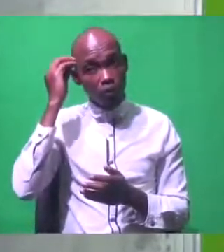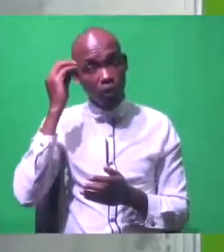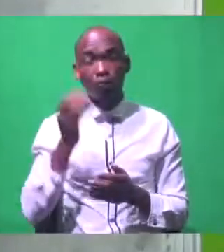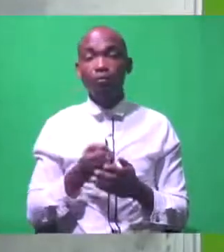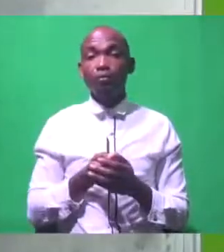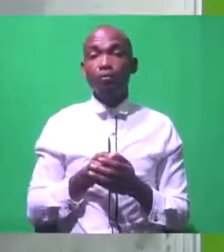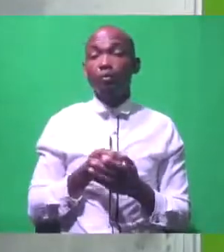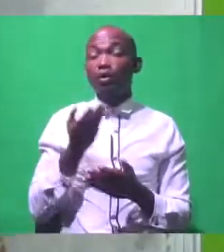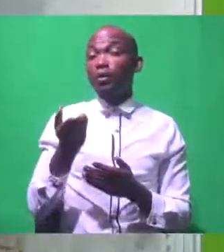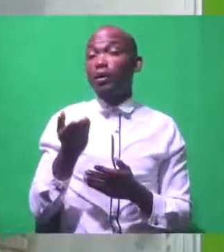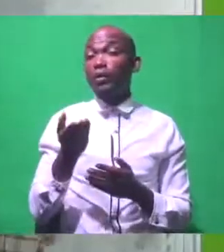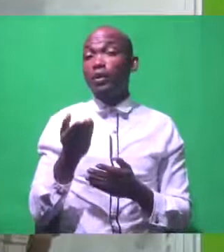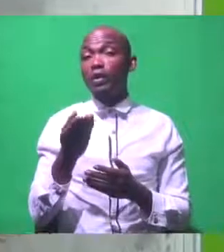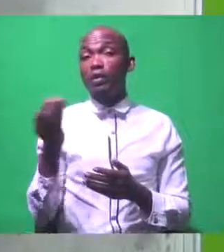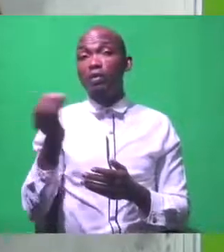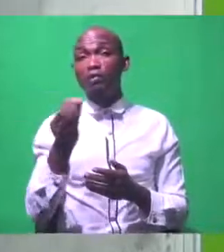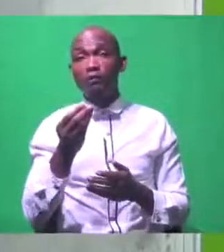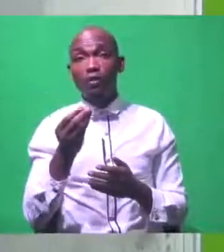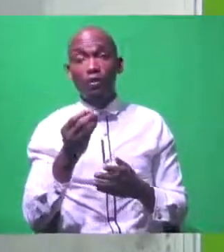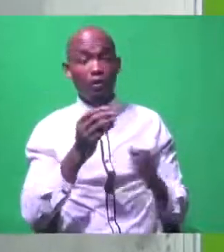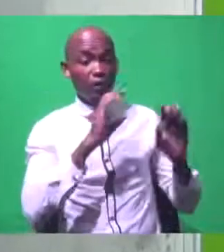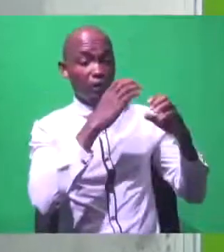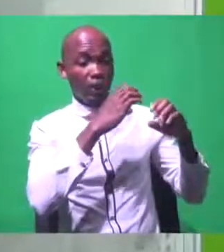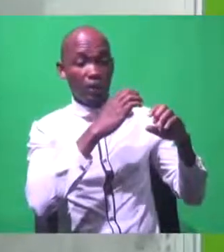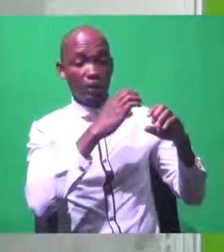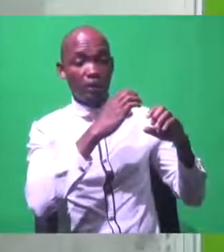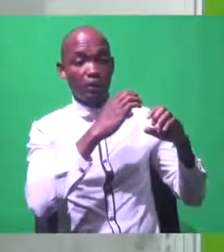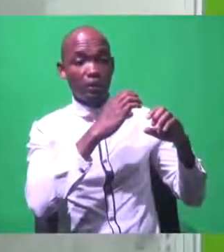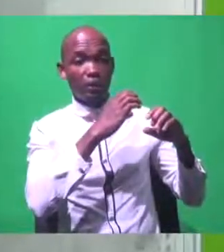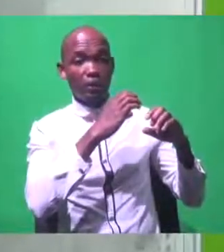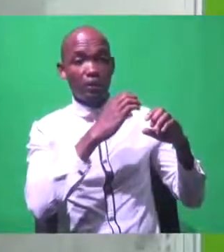with few science practices. With